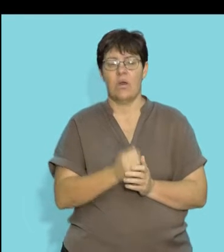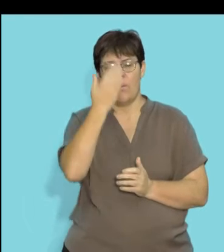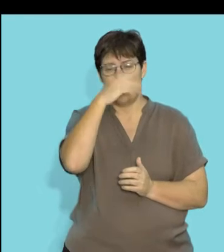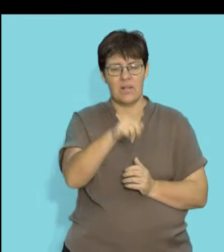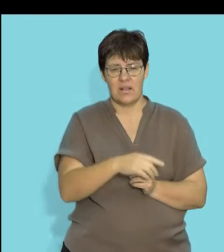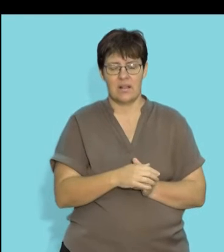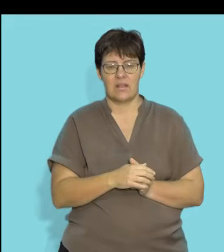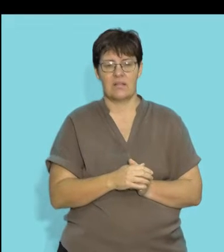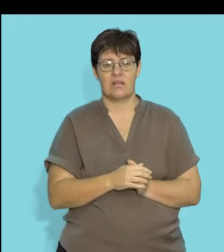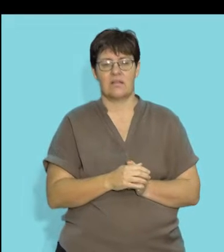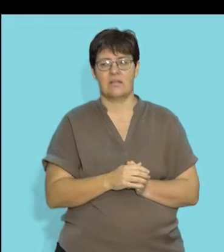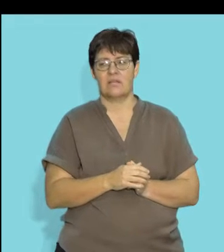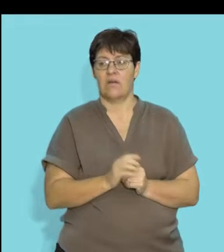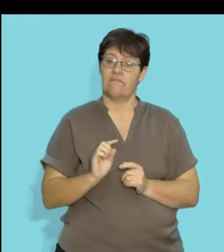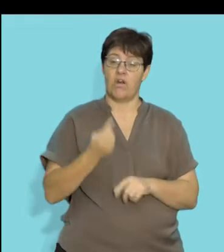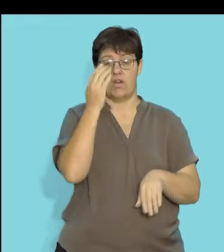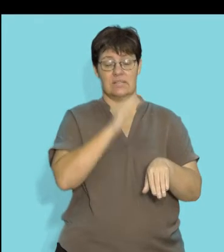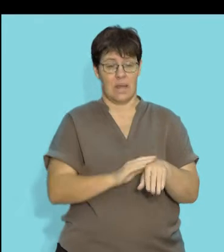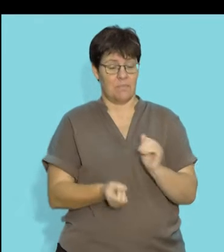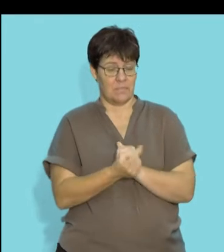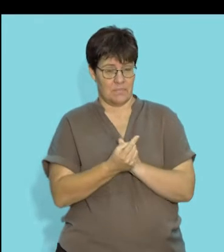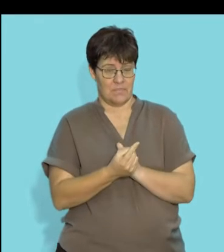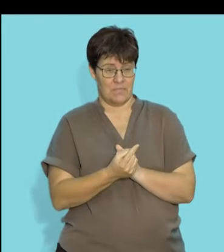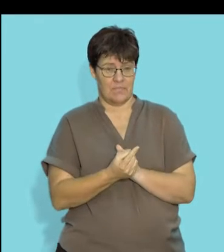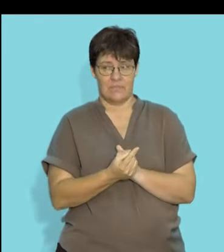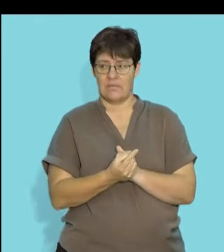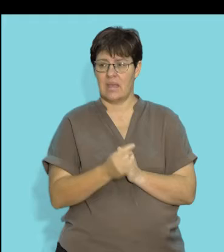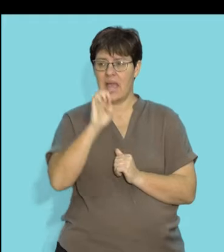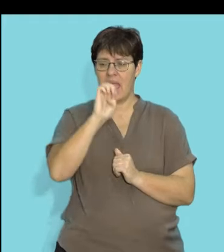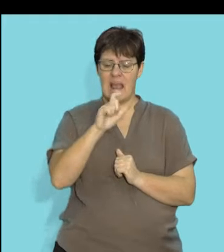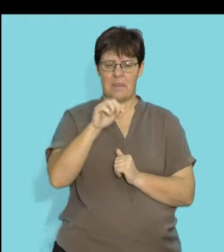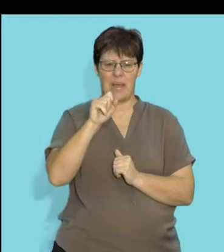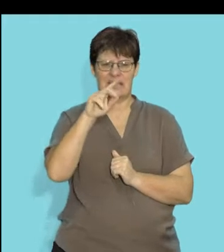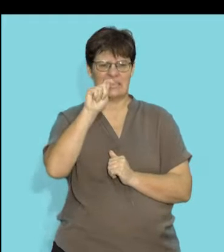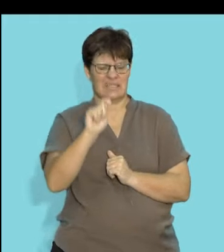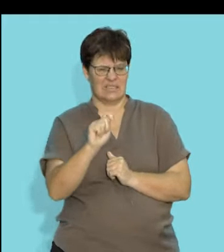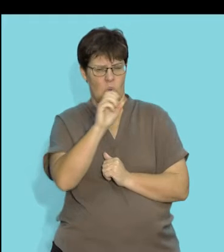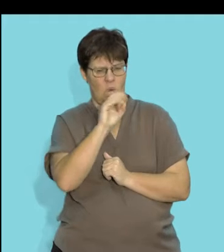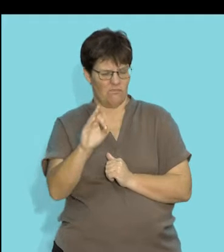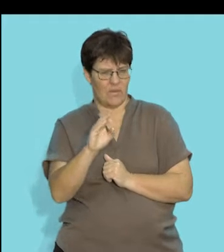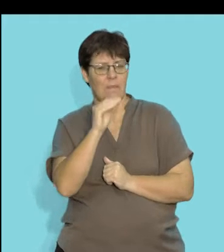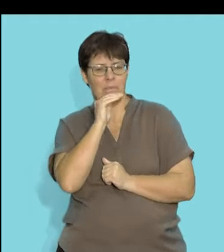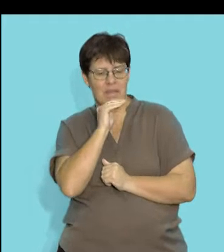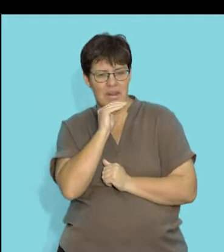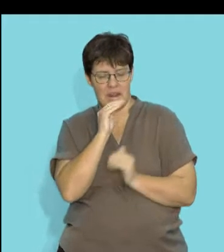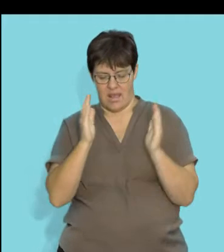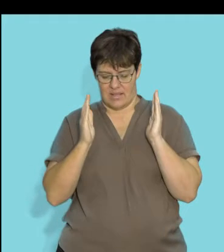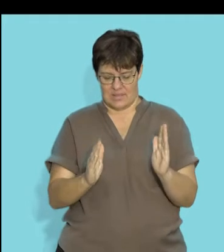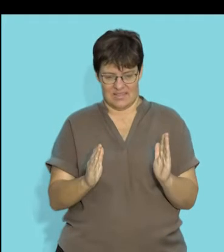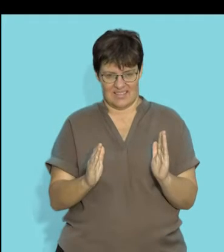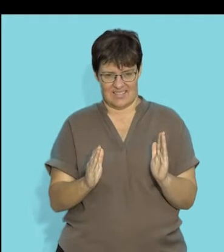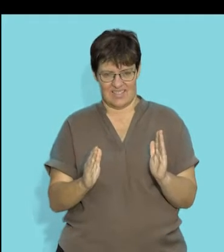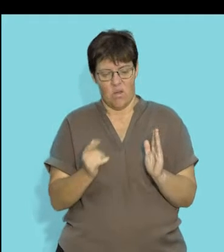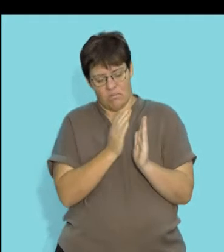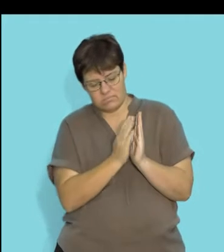Now, also, I know that maybe some of us, it might be the first time we're seeing the letter element of. Element of would just mean